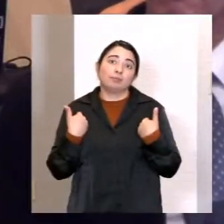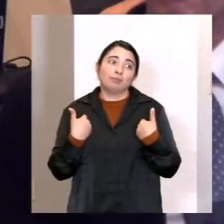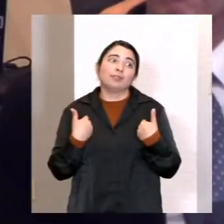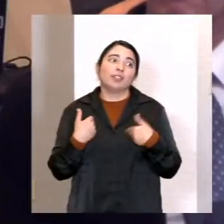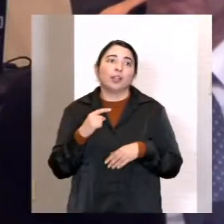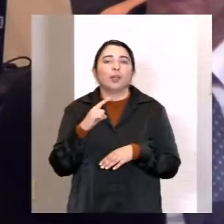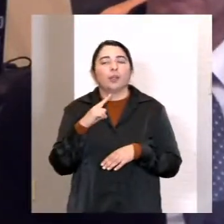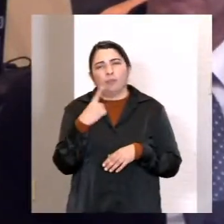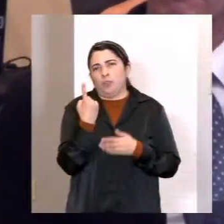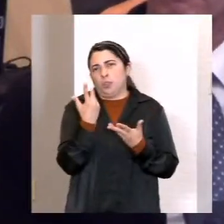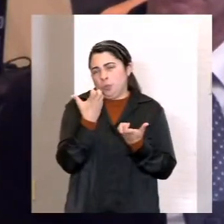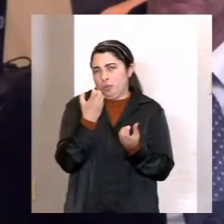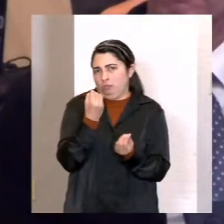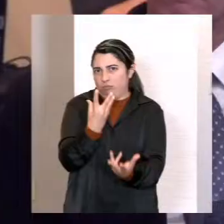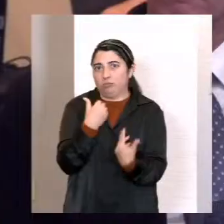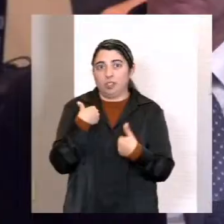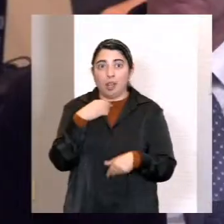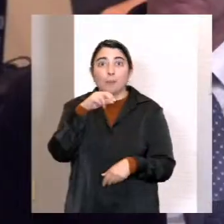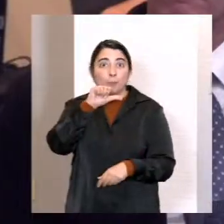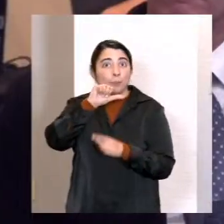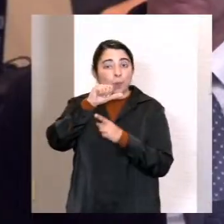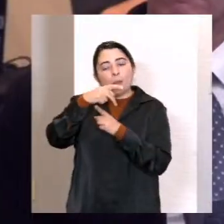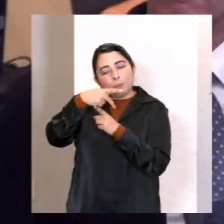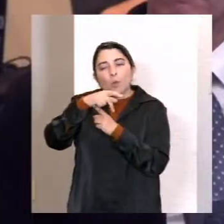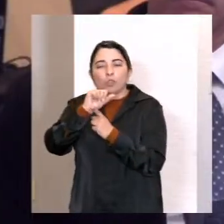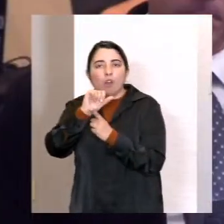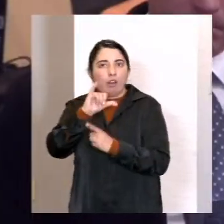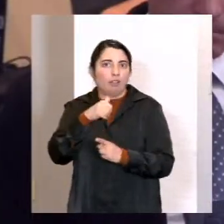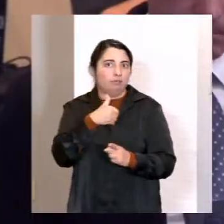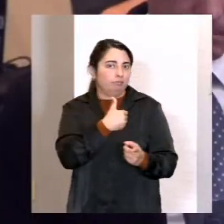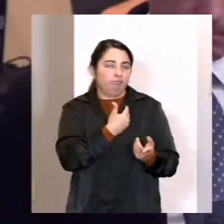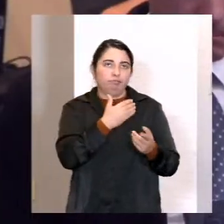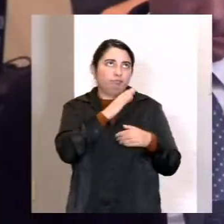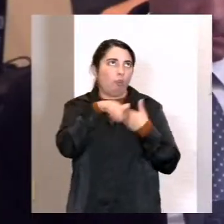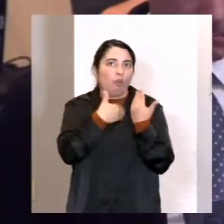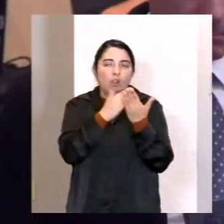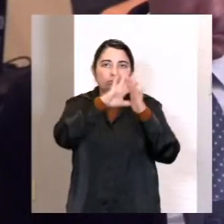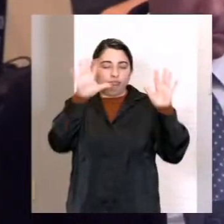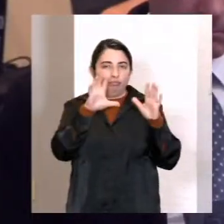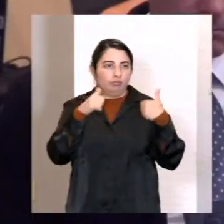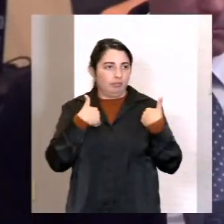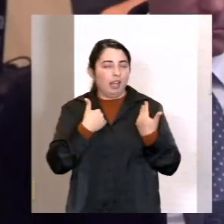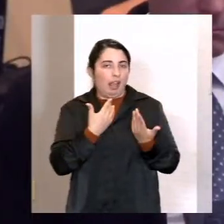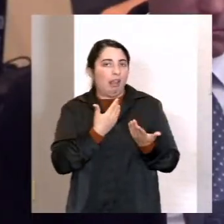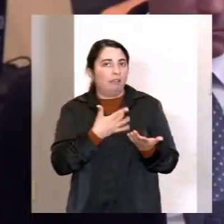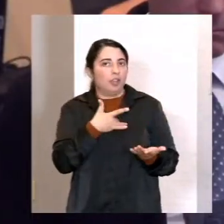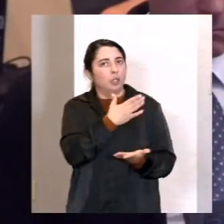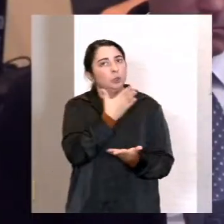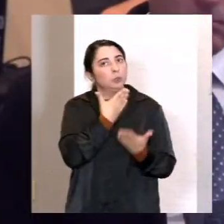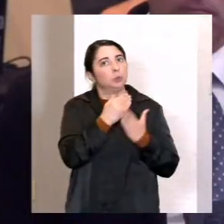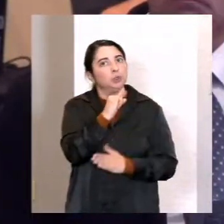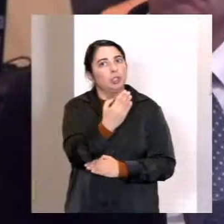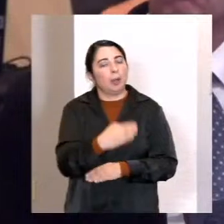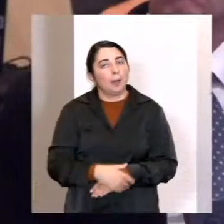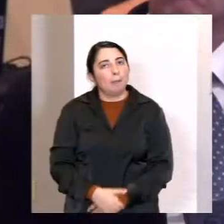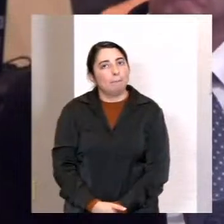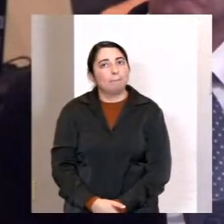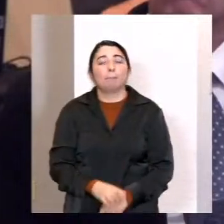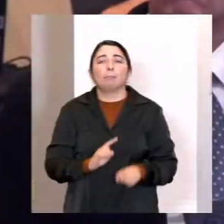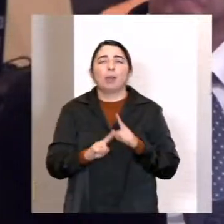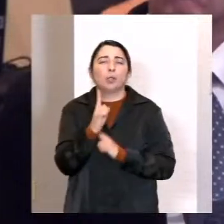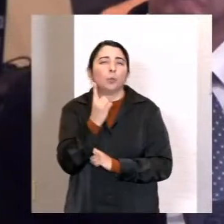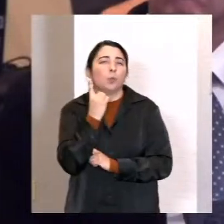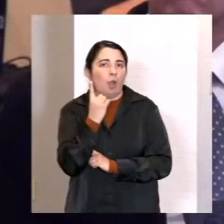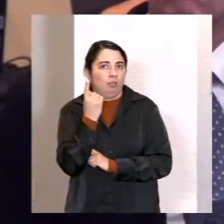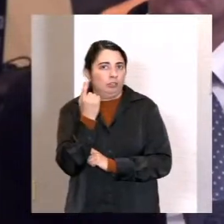First of all, I like the Port Authority overall. I think you guys do a good job overall. But one thing that